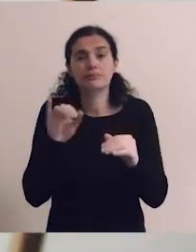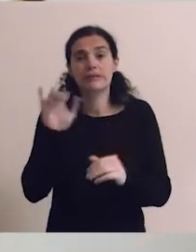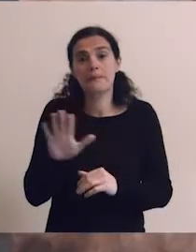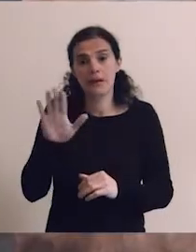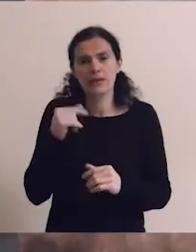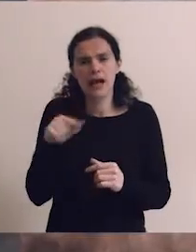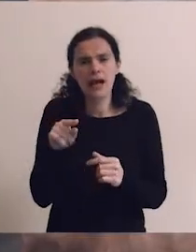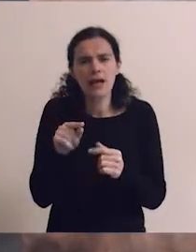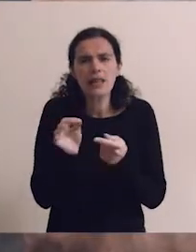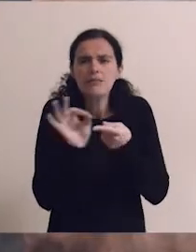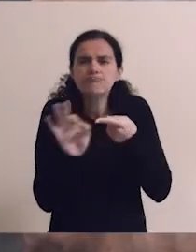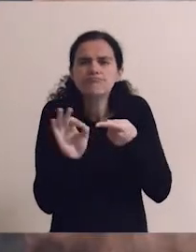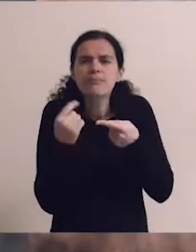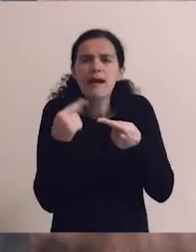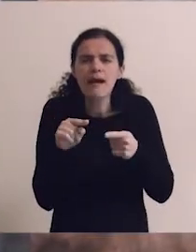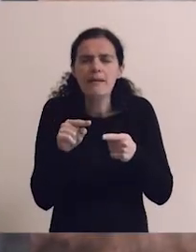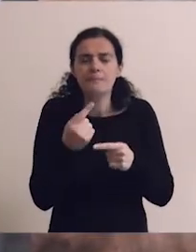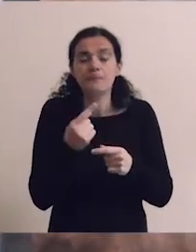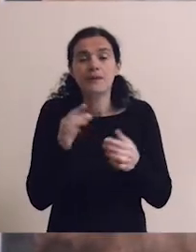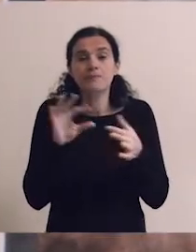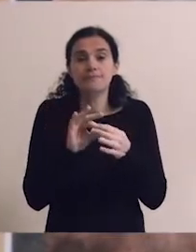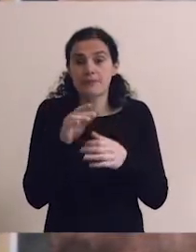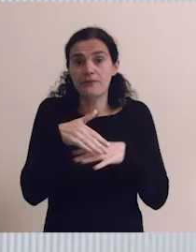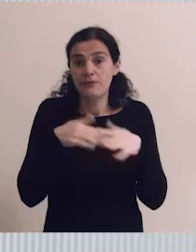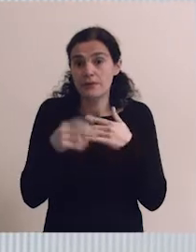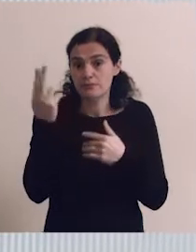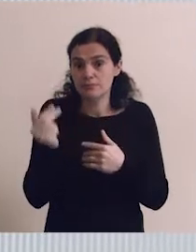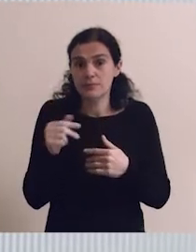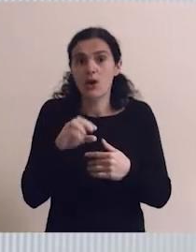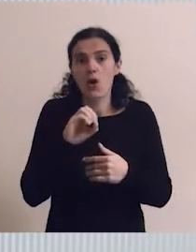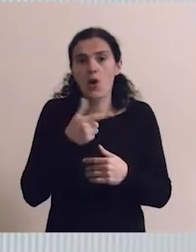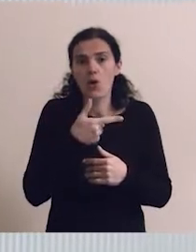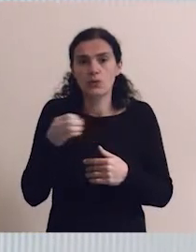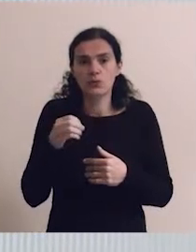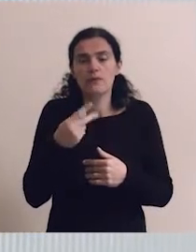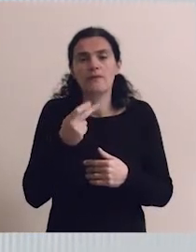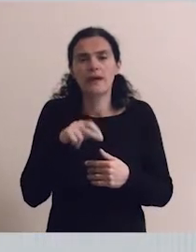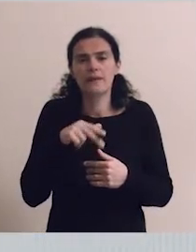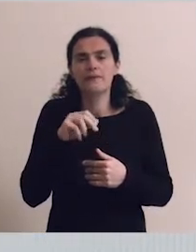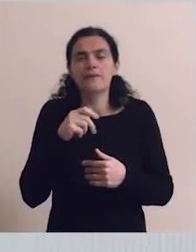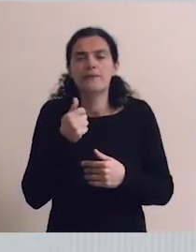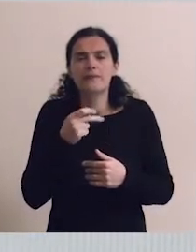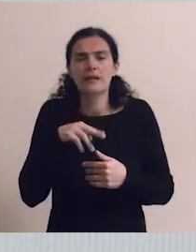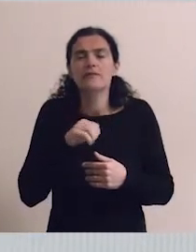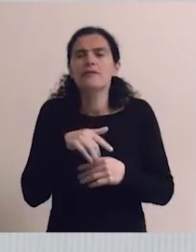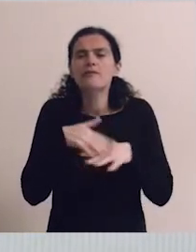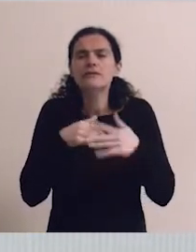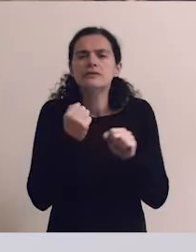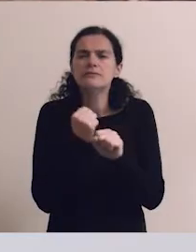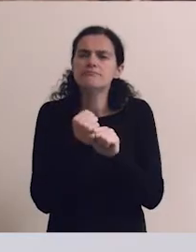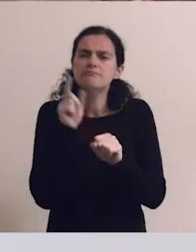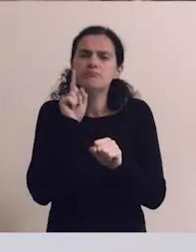this image. But a little bit as she did with the painting by Otto van Veen, she got more interested in this